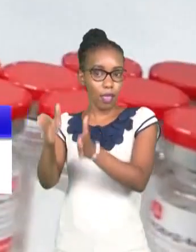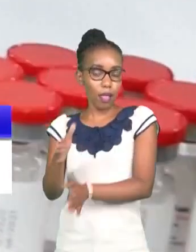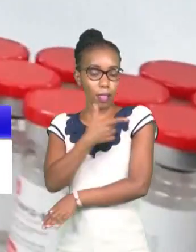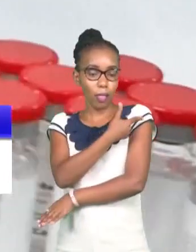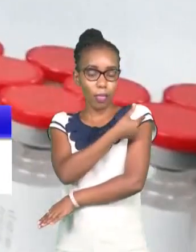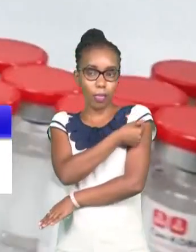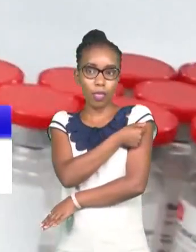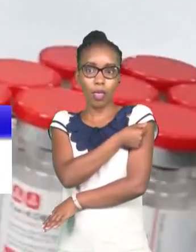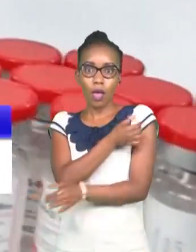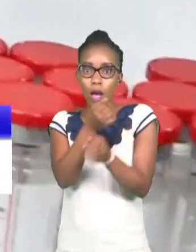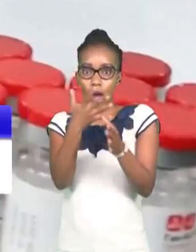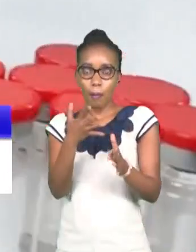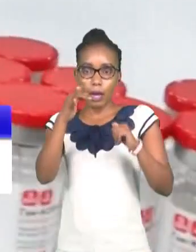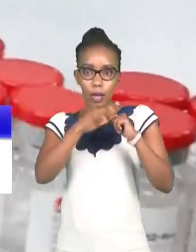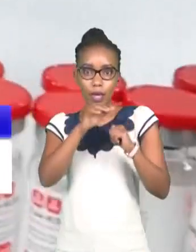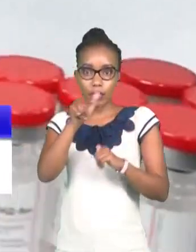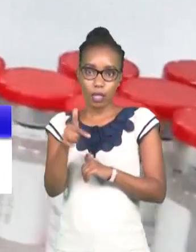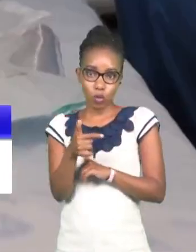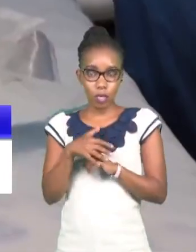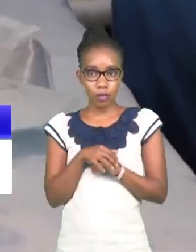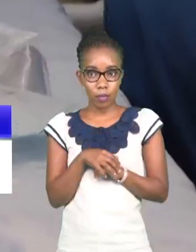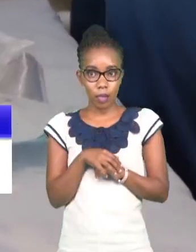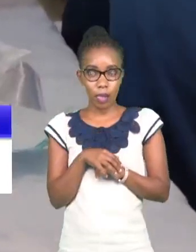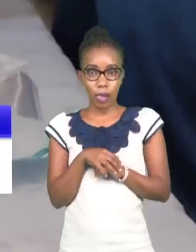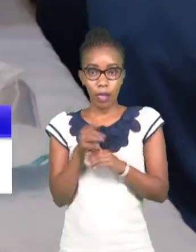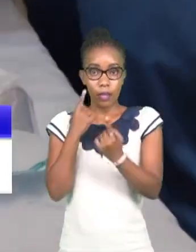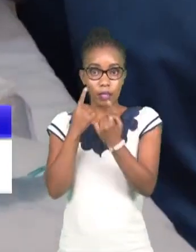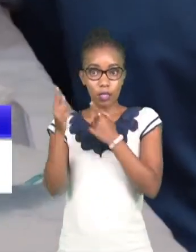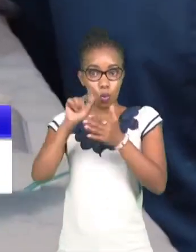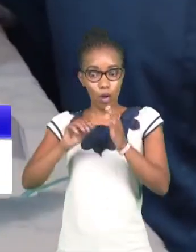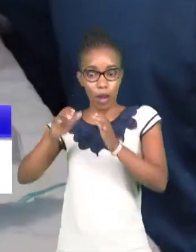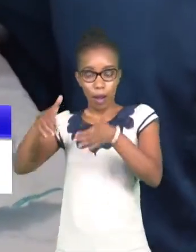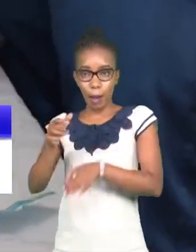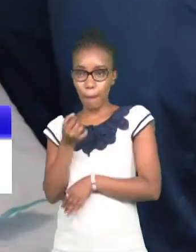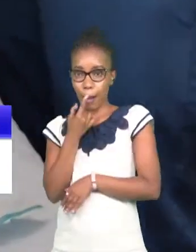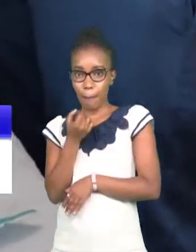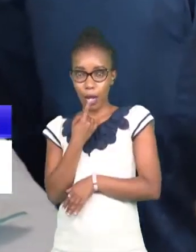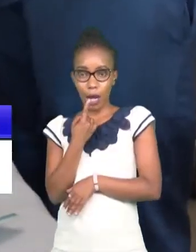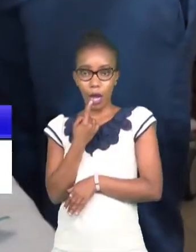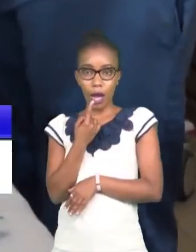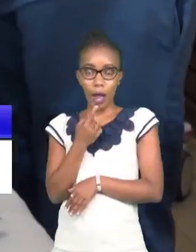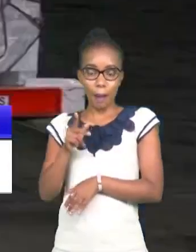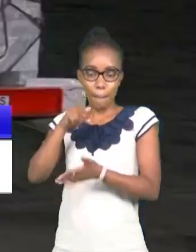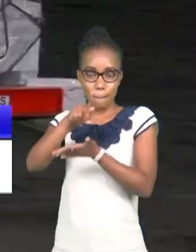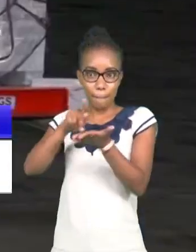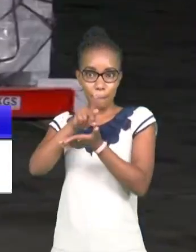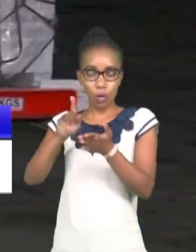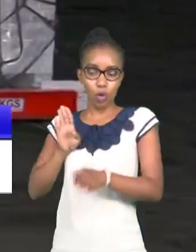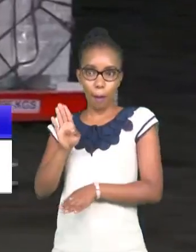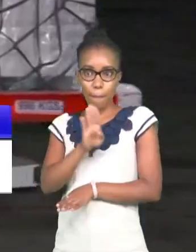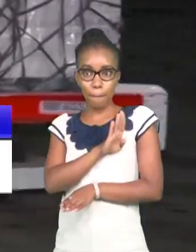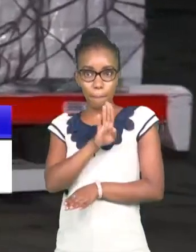reported cost of about 8,000 Kenya shillings, saying the Pharmacies and Poisons Board PPB okayed importation